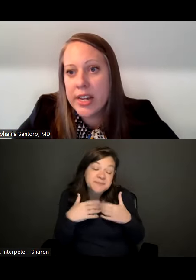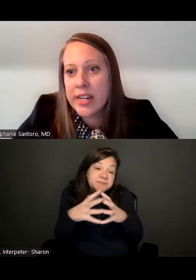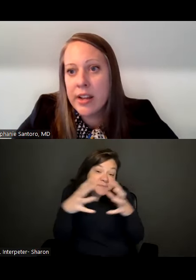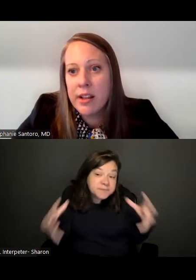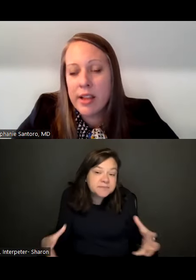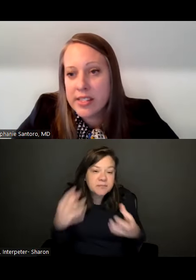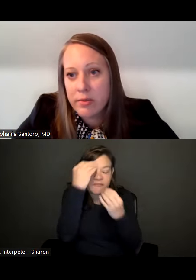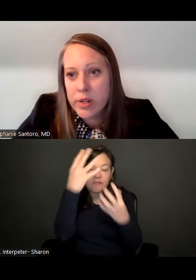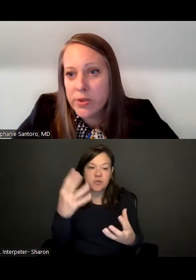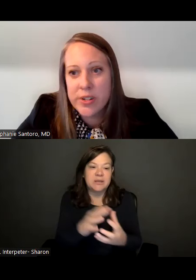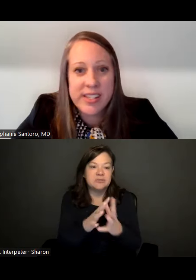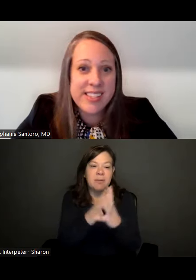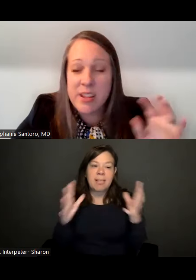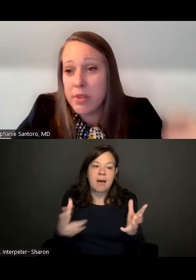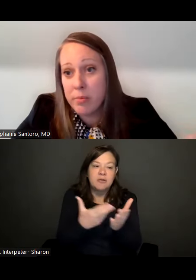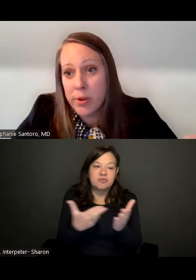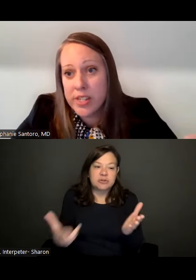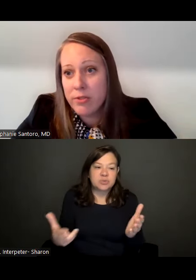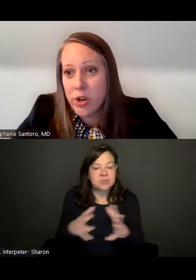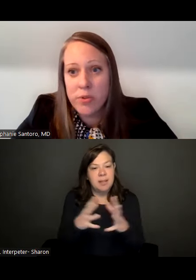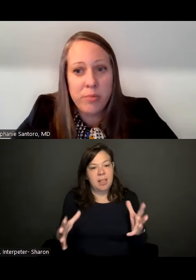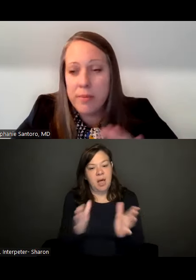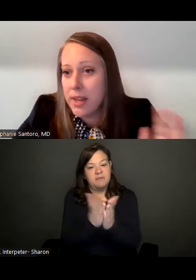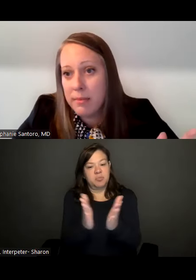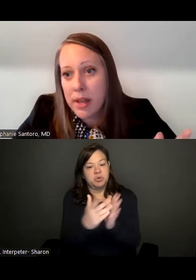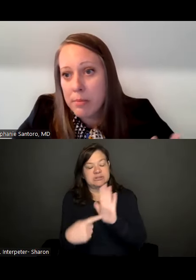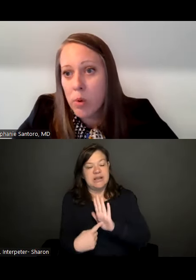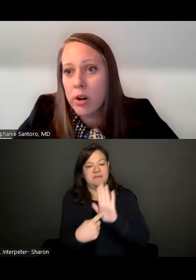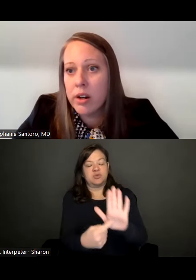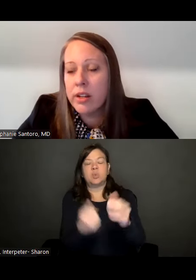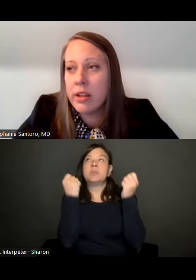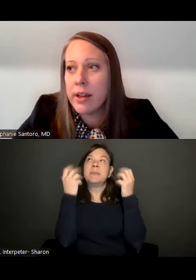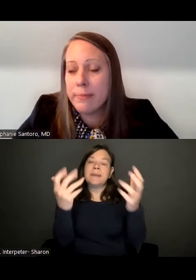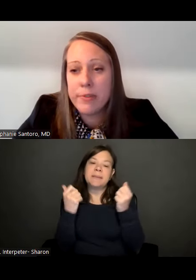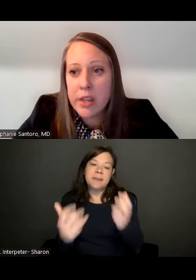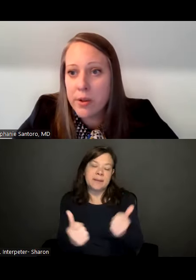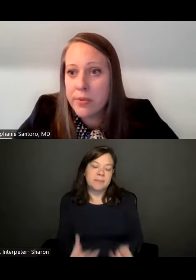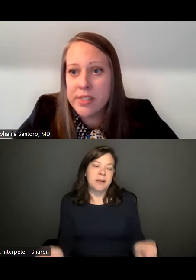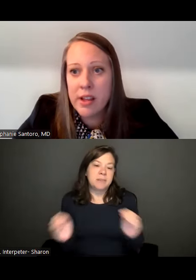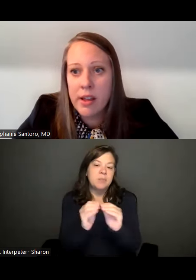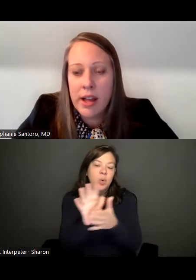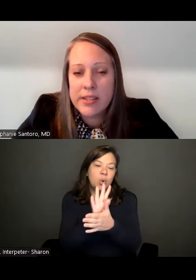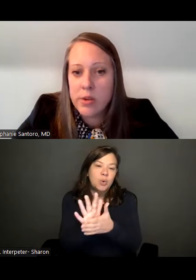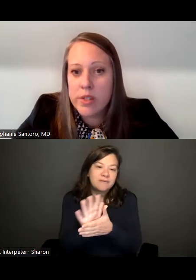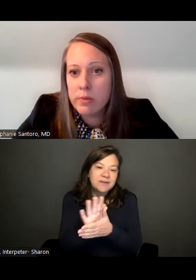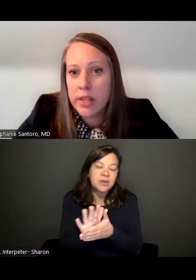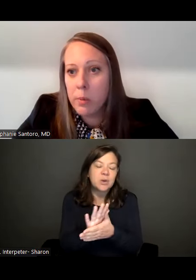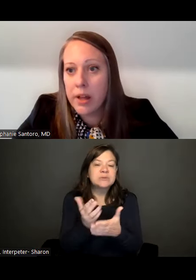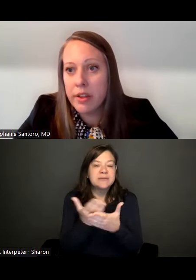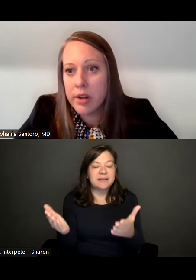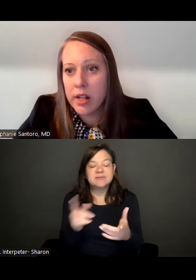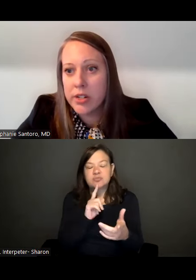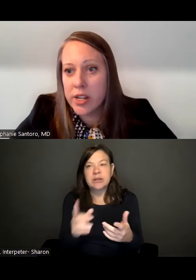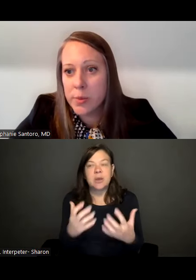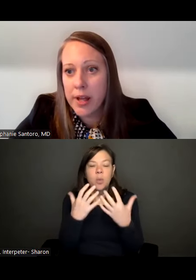information in it, lots of resources, some of the books I've shown you, but many, many more videos. So it's really a